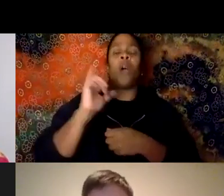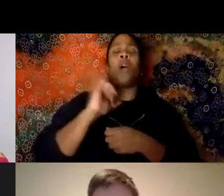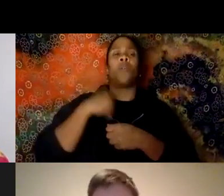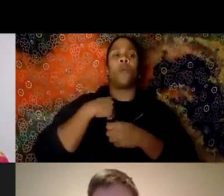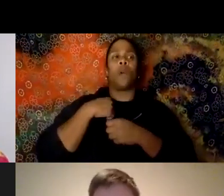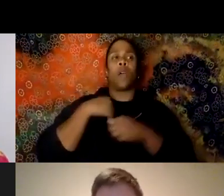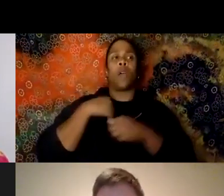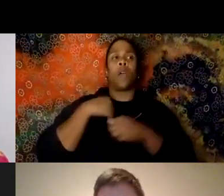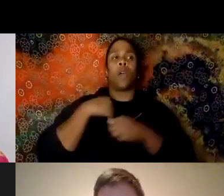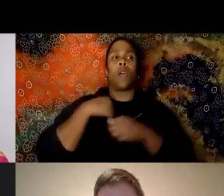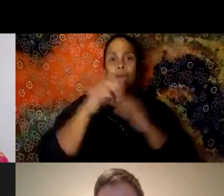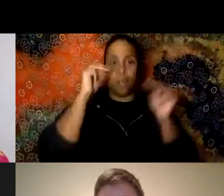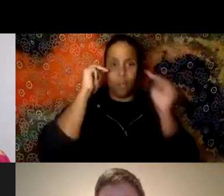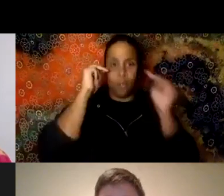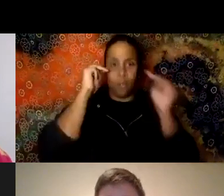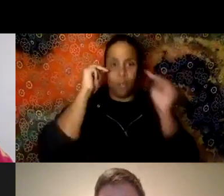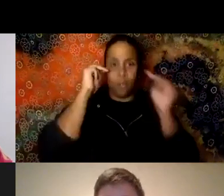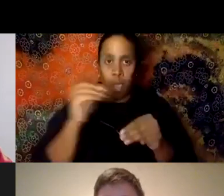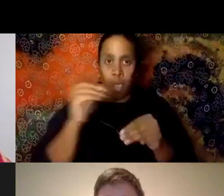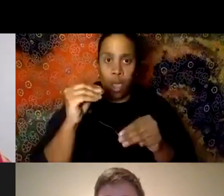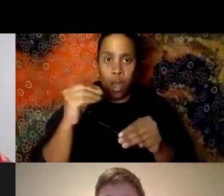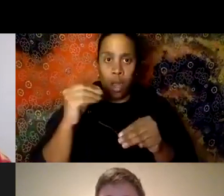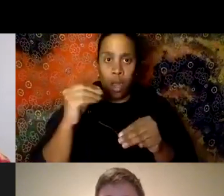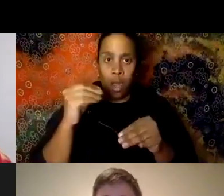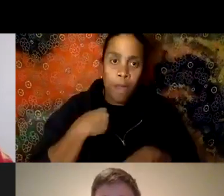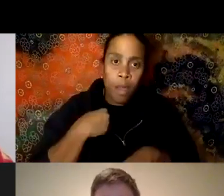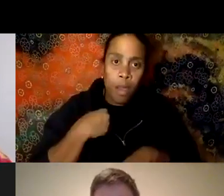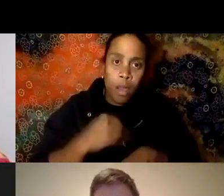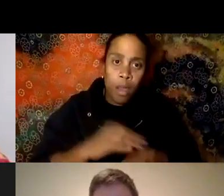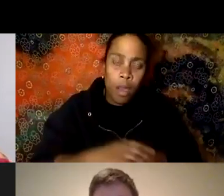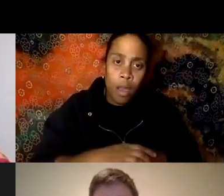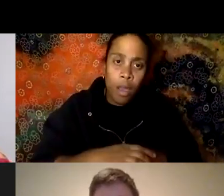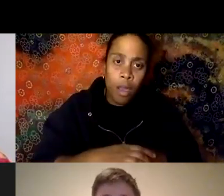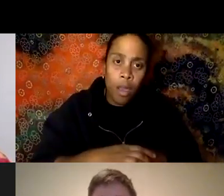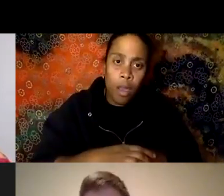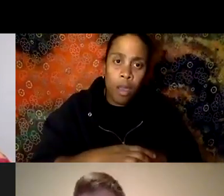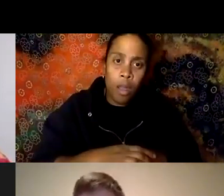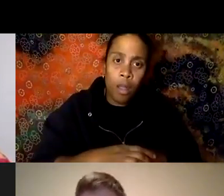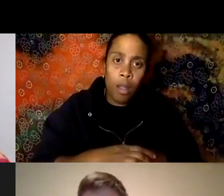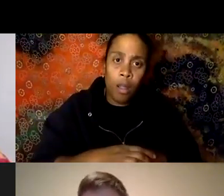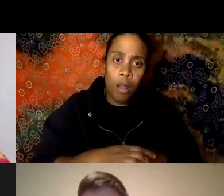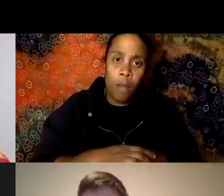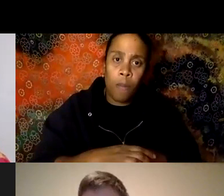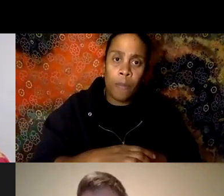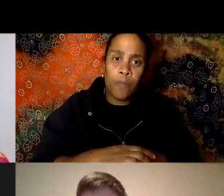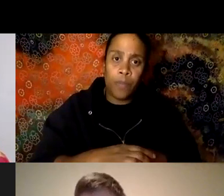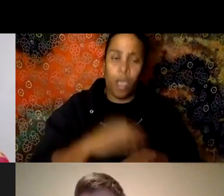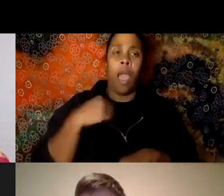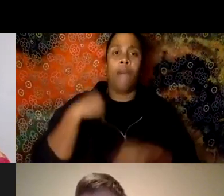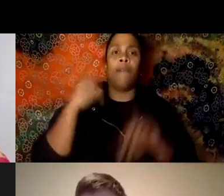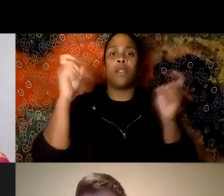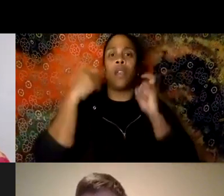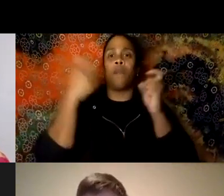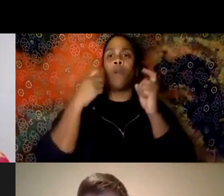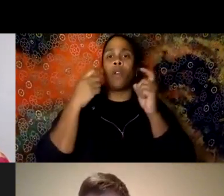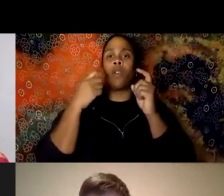meditations, and I have a Kambo practice that I am holding ceremony over the Halloween weekend. If anyone is in